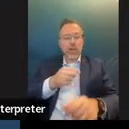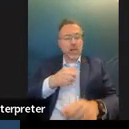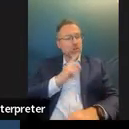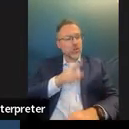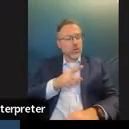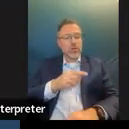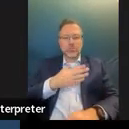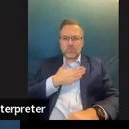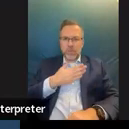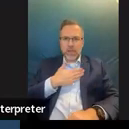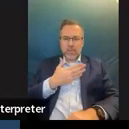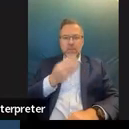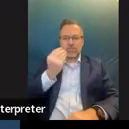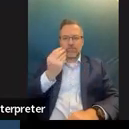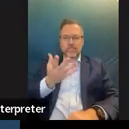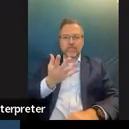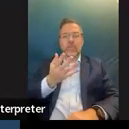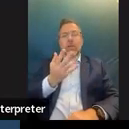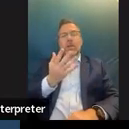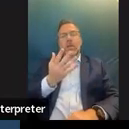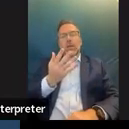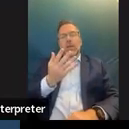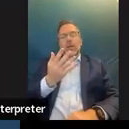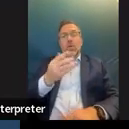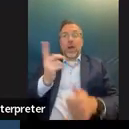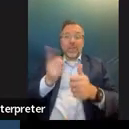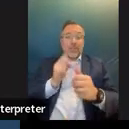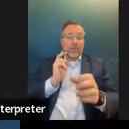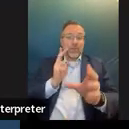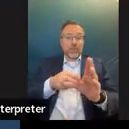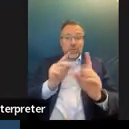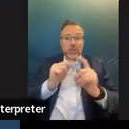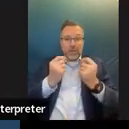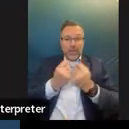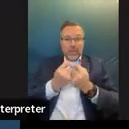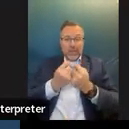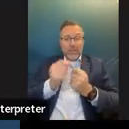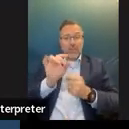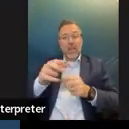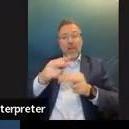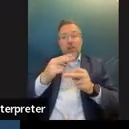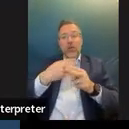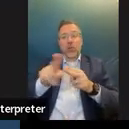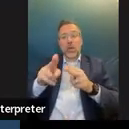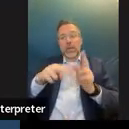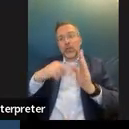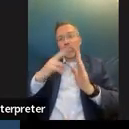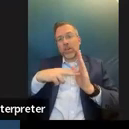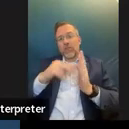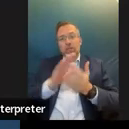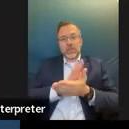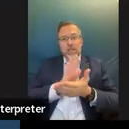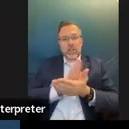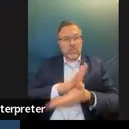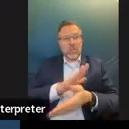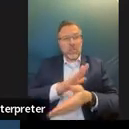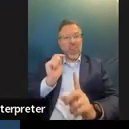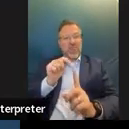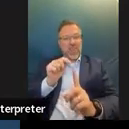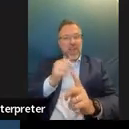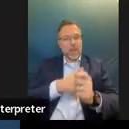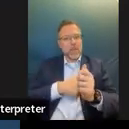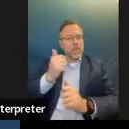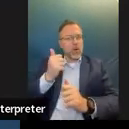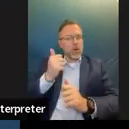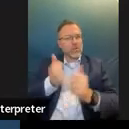happy to. Awesome. So yeah, when I first joined the team, that was the tool that most made sense